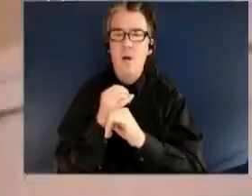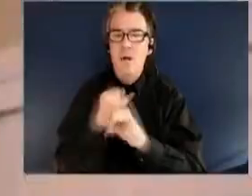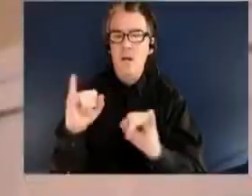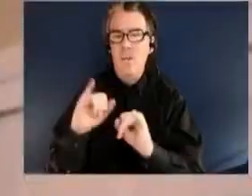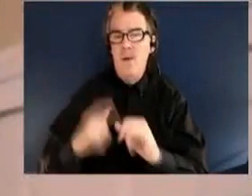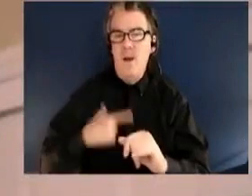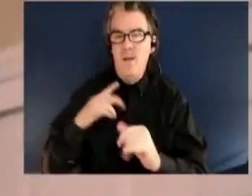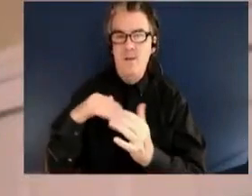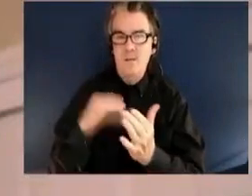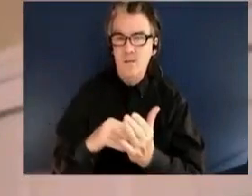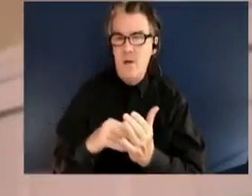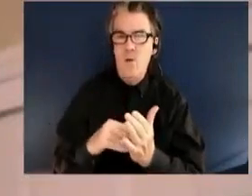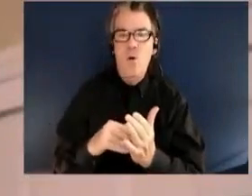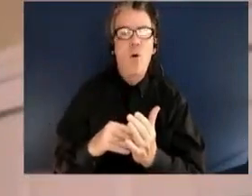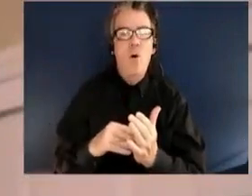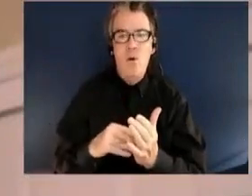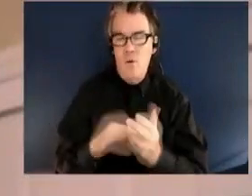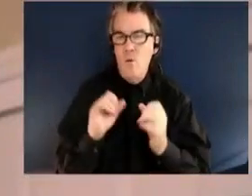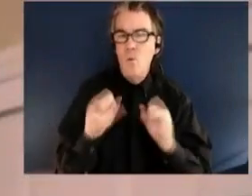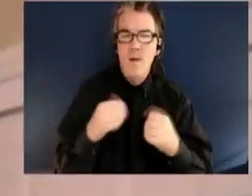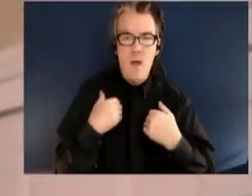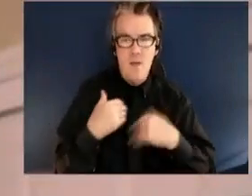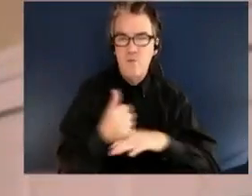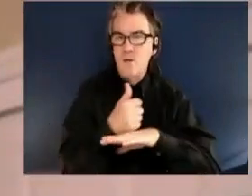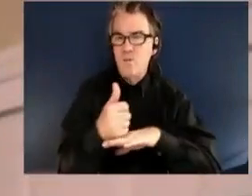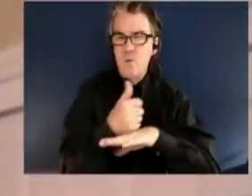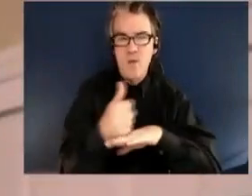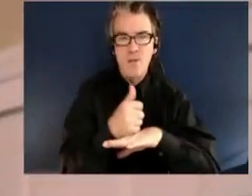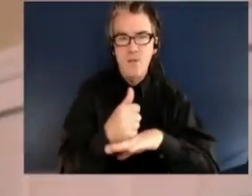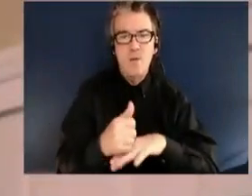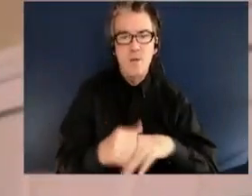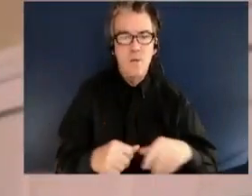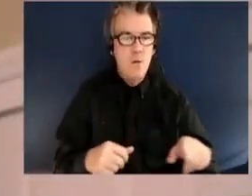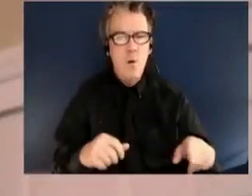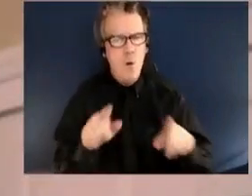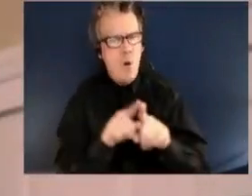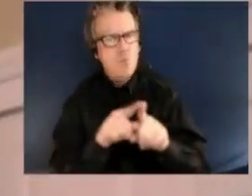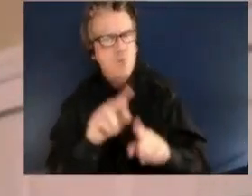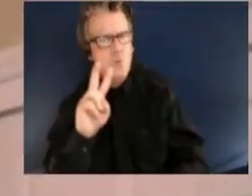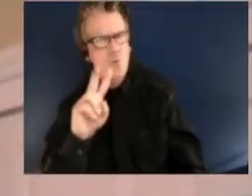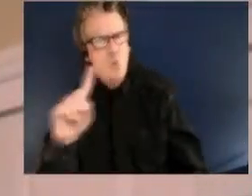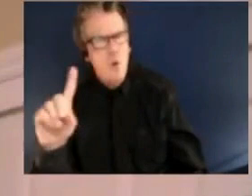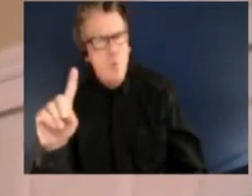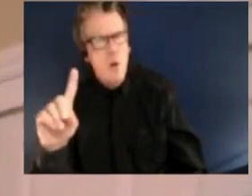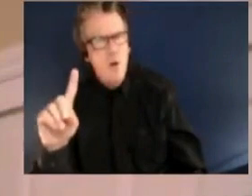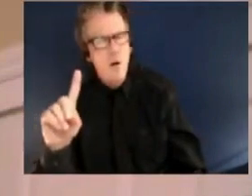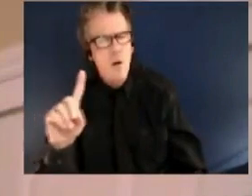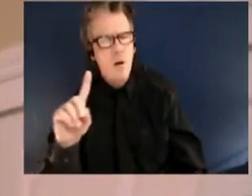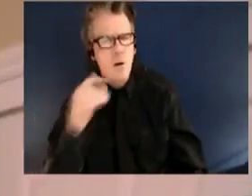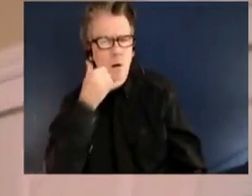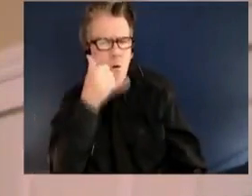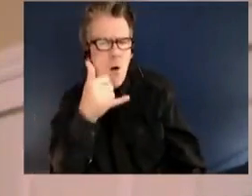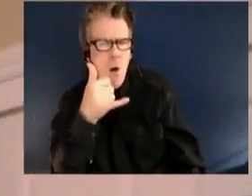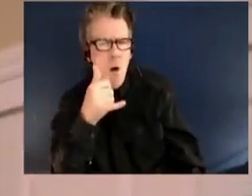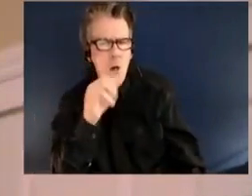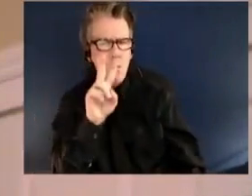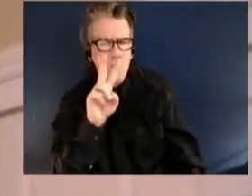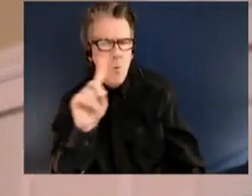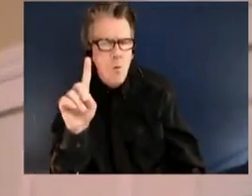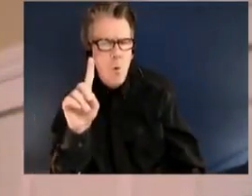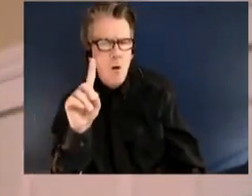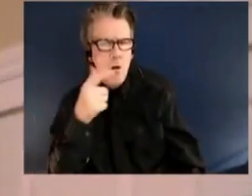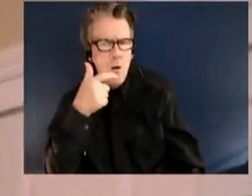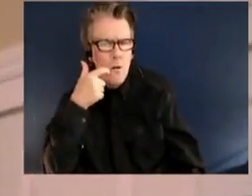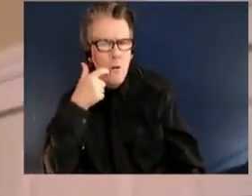211, always a good number to call as well if you need assistance. Thanks, Vanessa. So with that, just a quick recap for those who may have joined